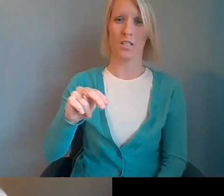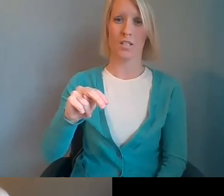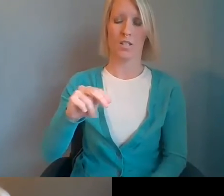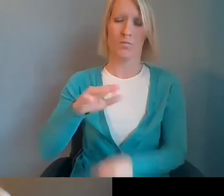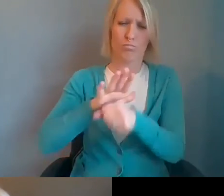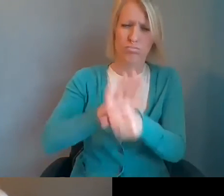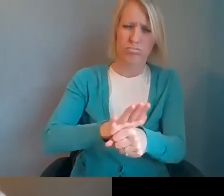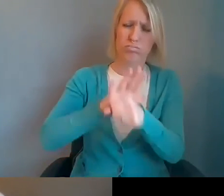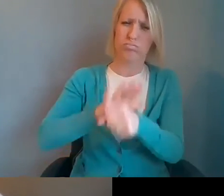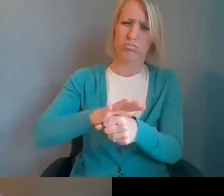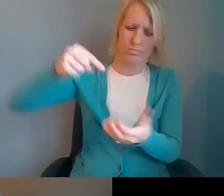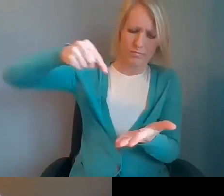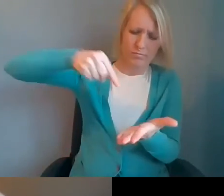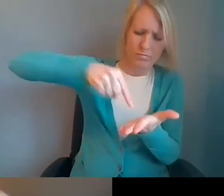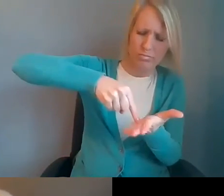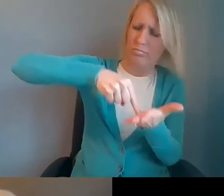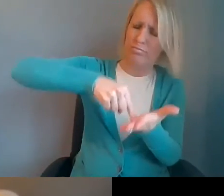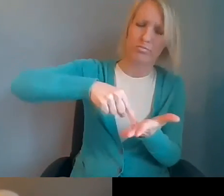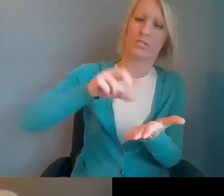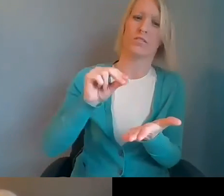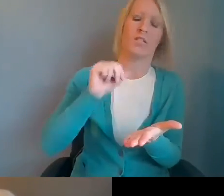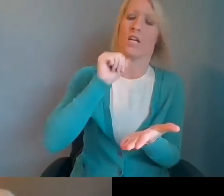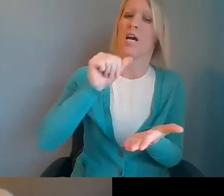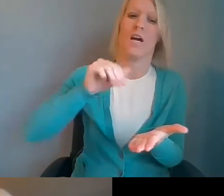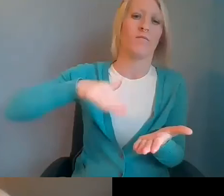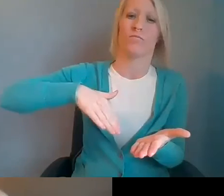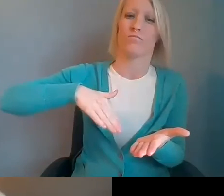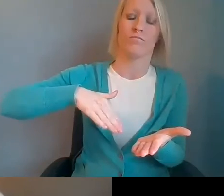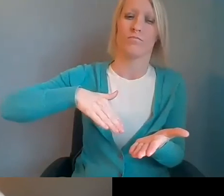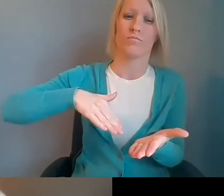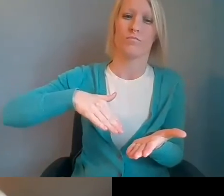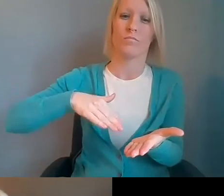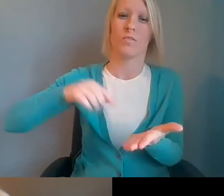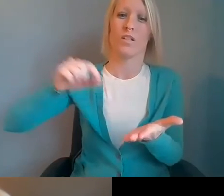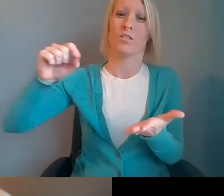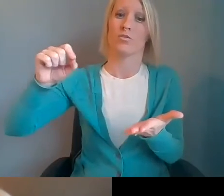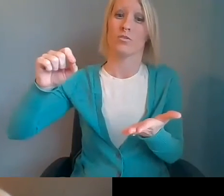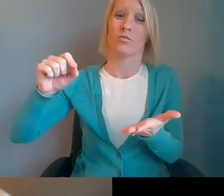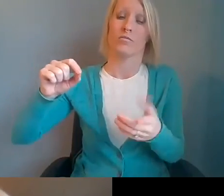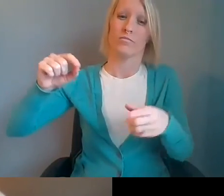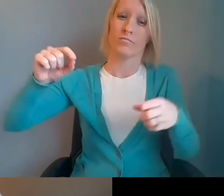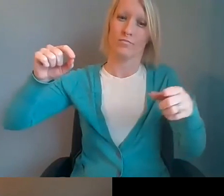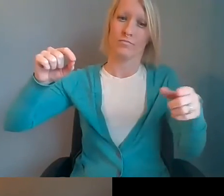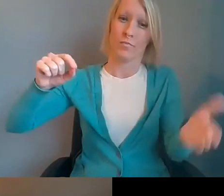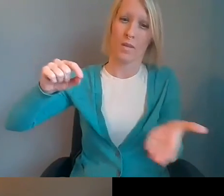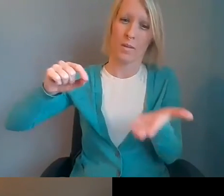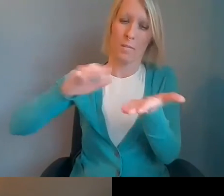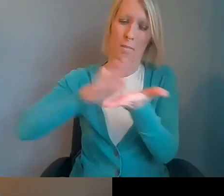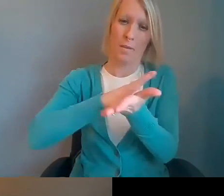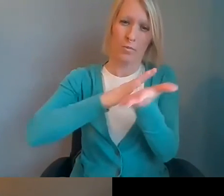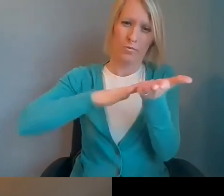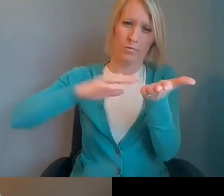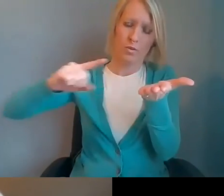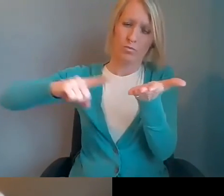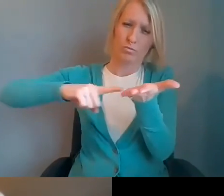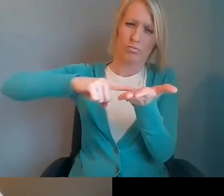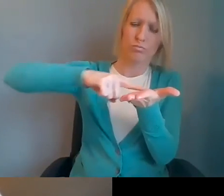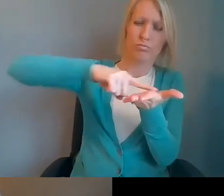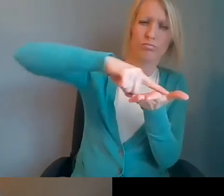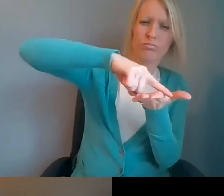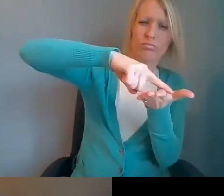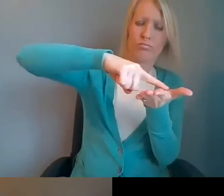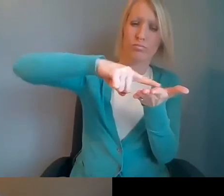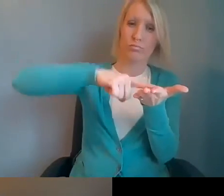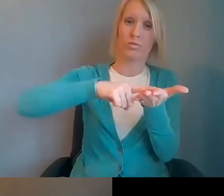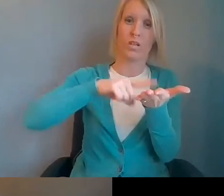take it and just roll it on your finger like this and just drag it across a piece of paper, and it will write if it's a